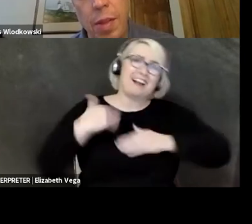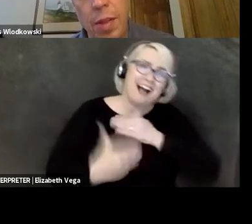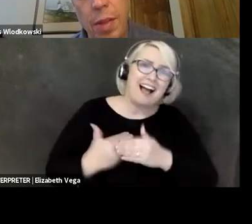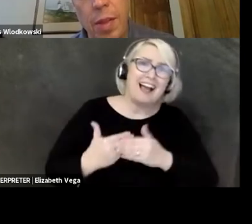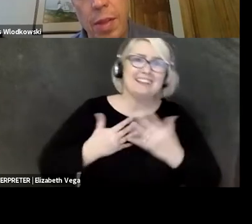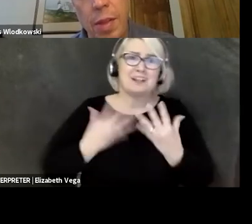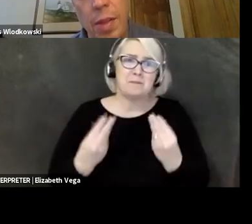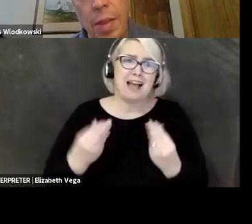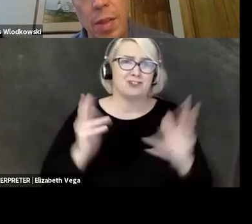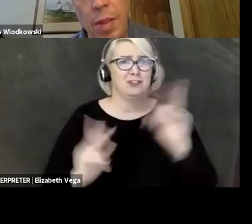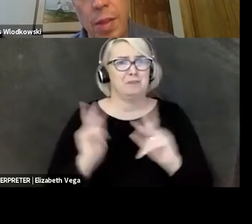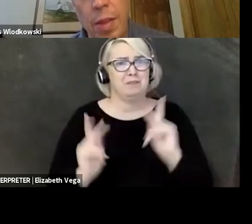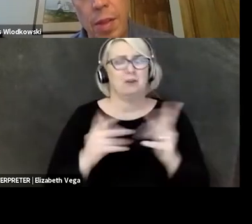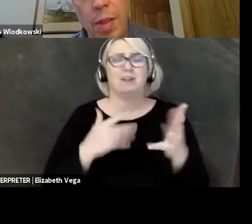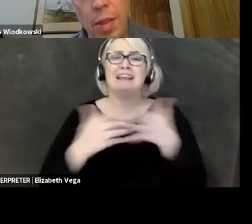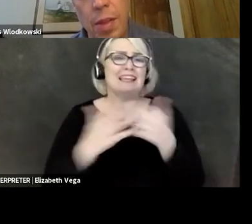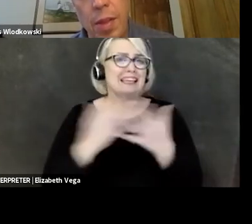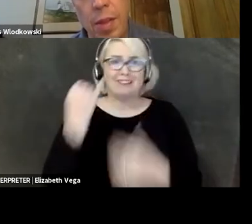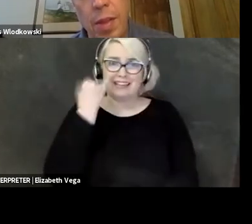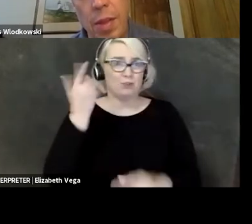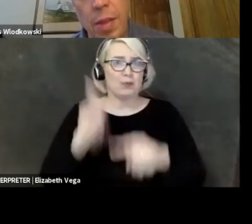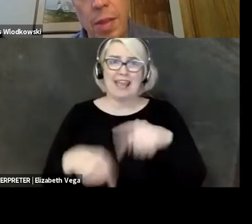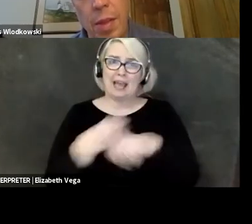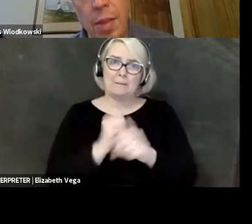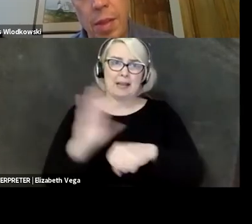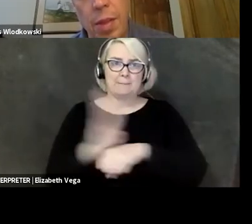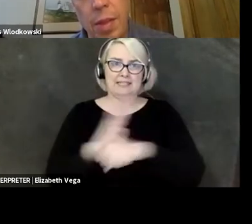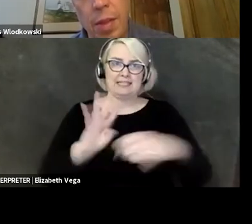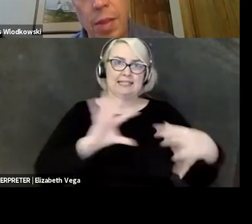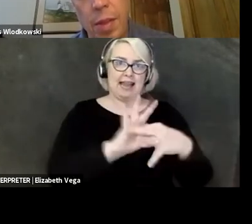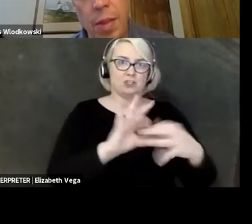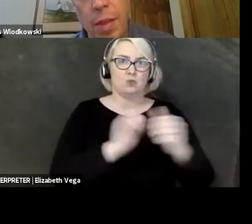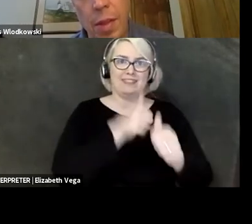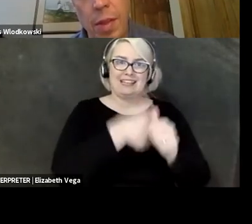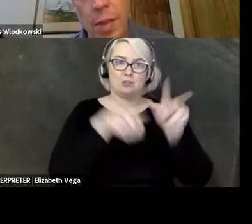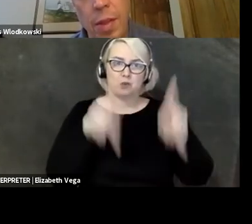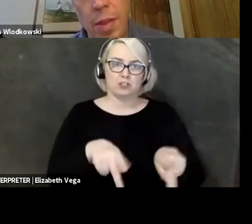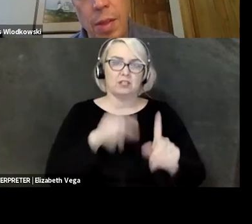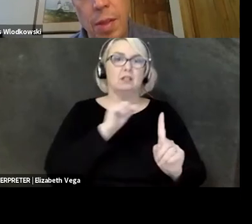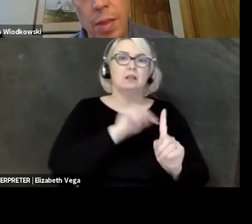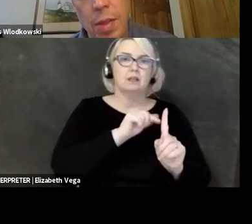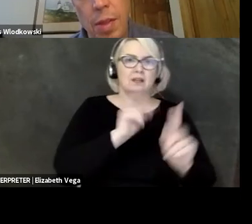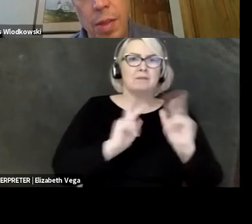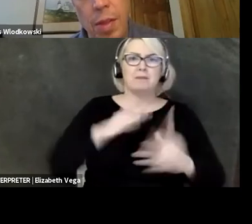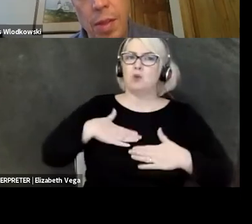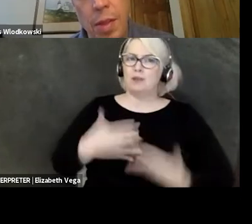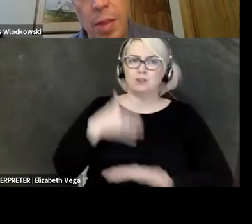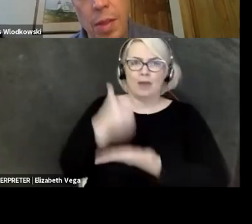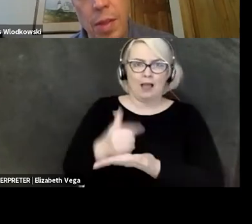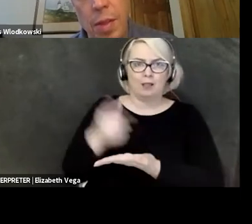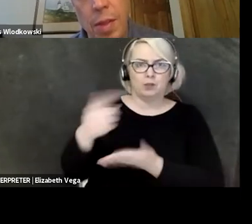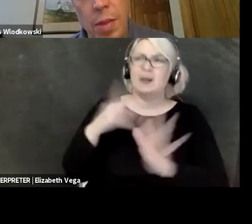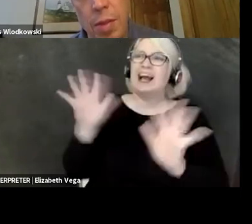that even if you can't create business connections with every single one of them, they will help lead you in the right direction. Because it's really at